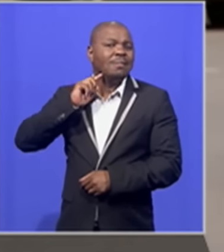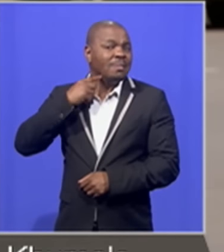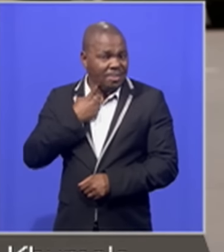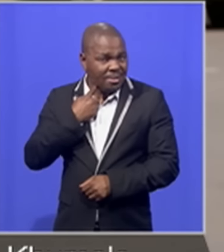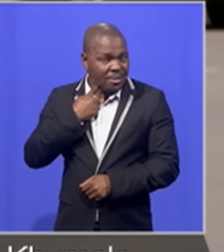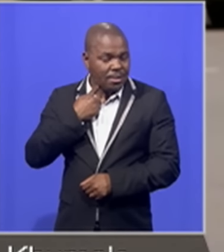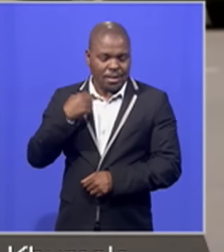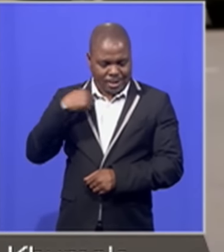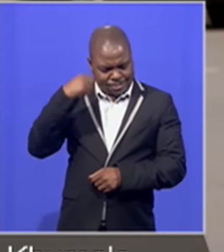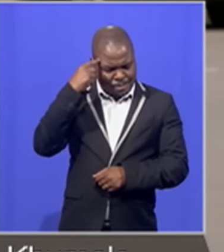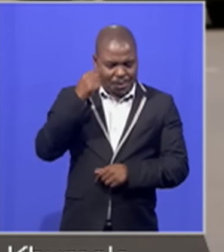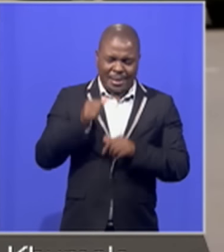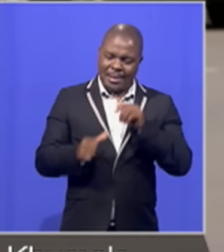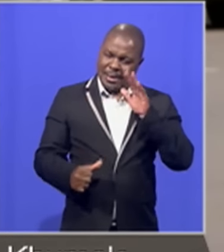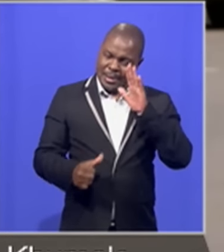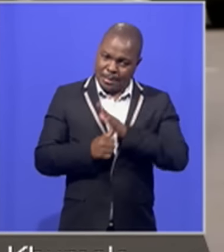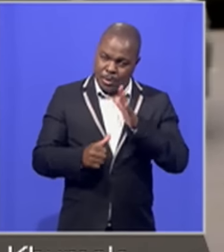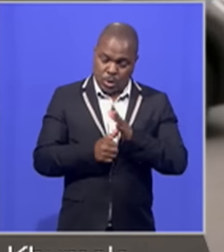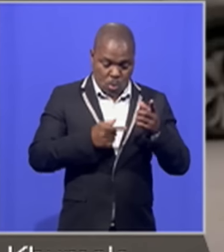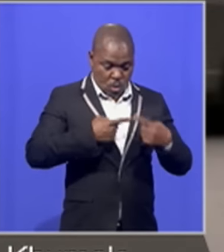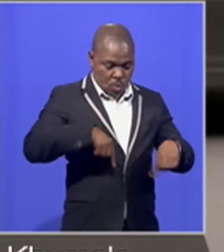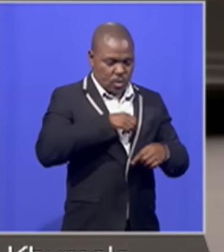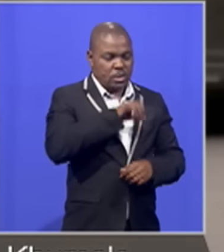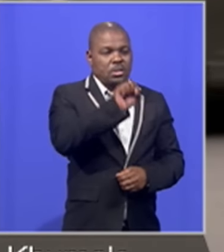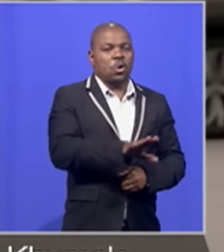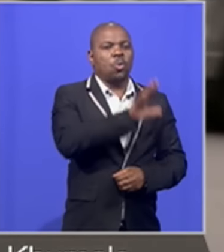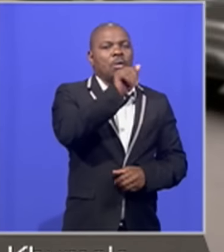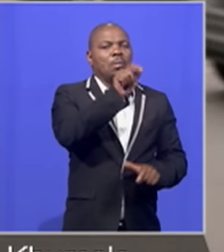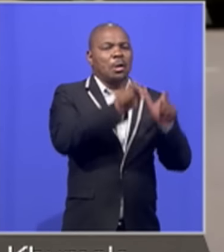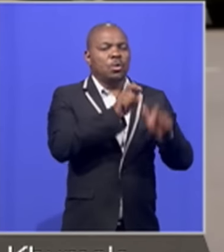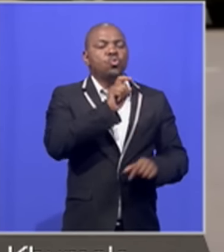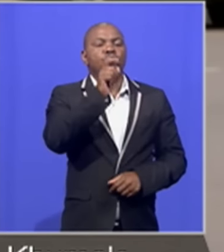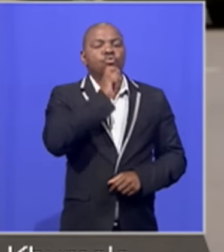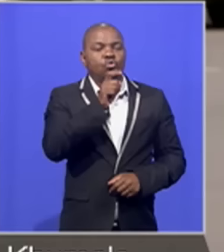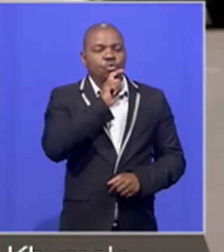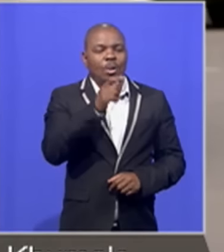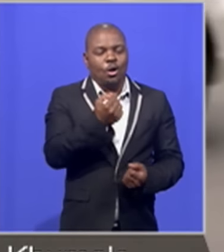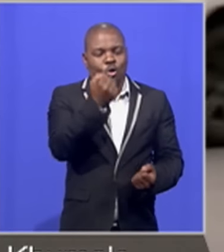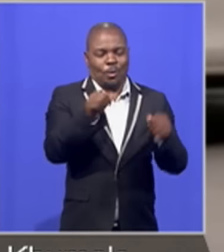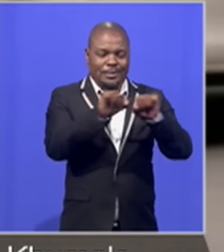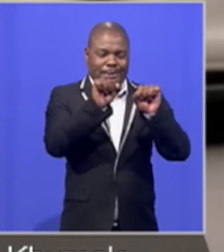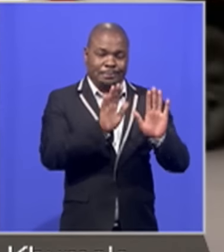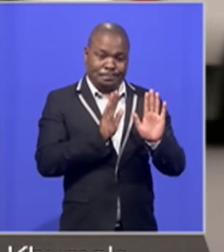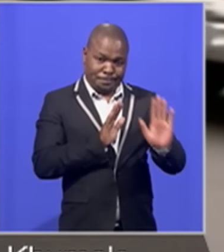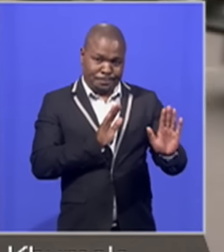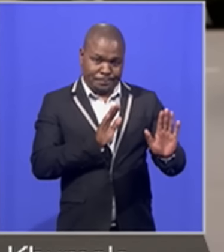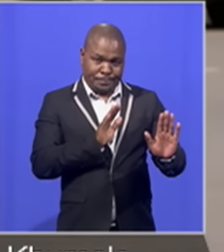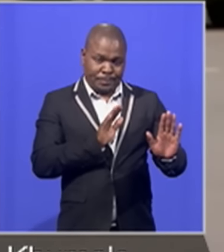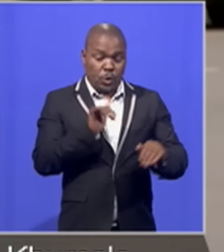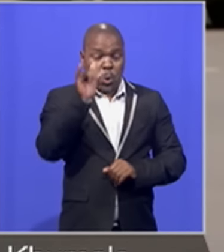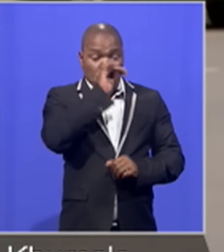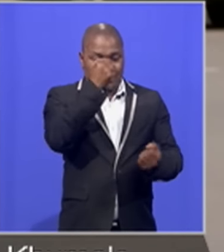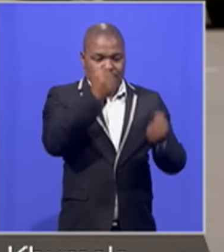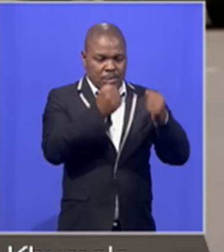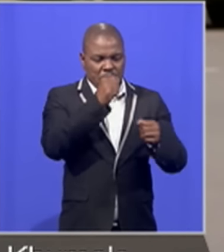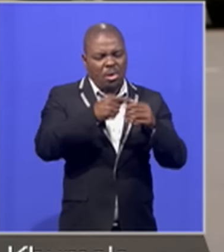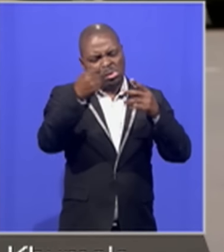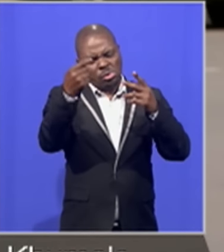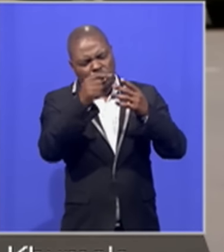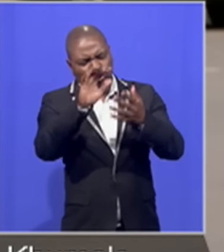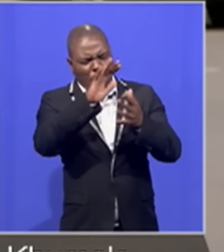it's important and imperative for us as South Africans to utilize the criminal justice system. We can still deal with the merits of the